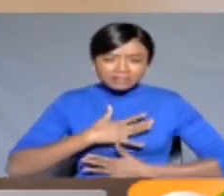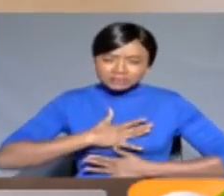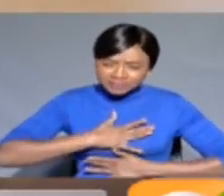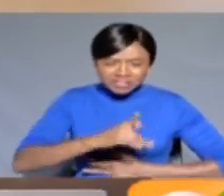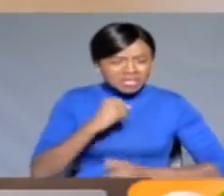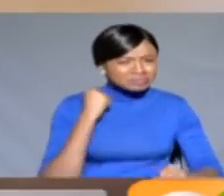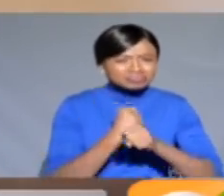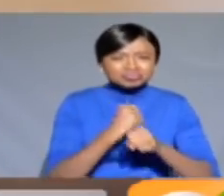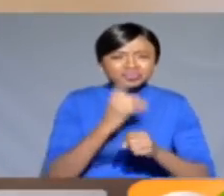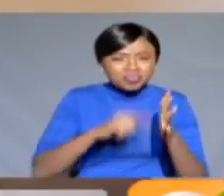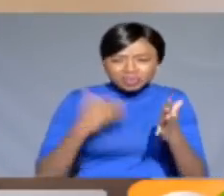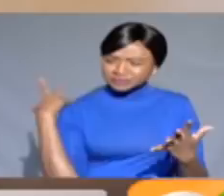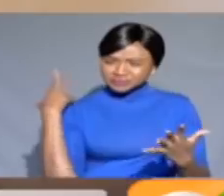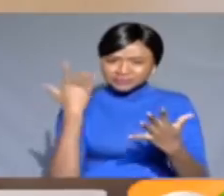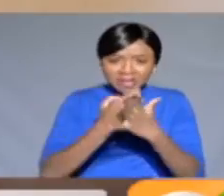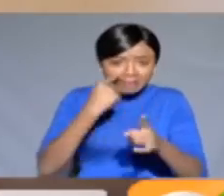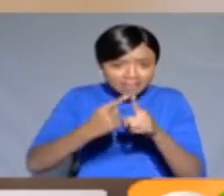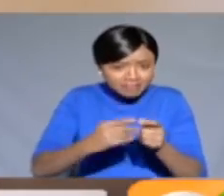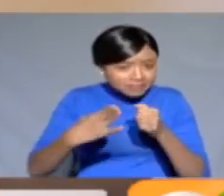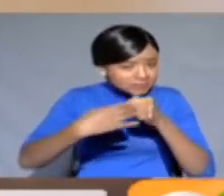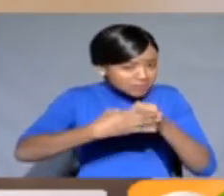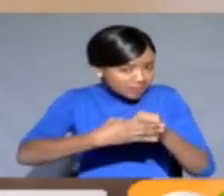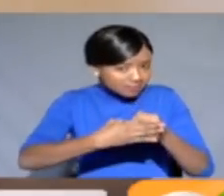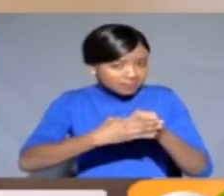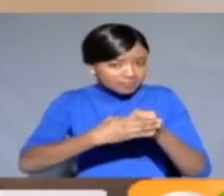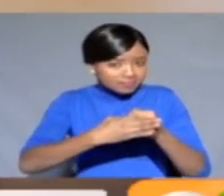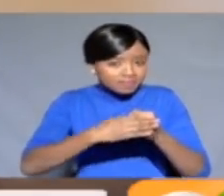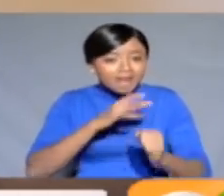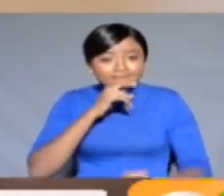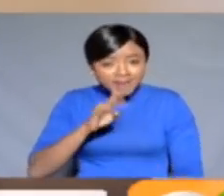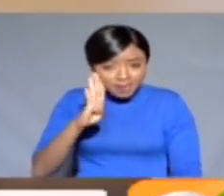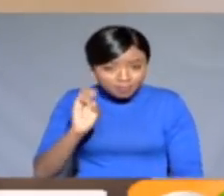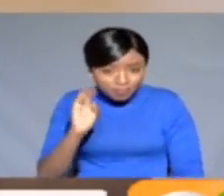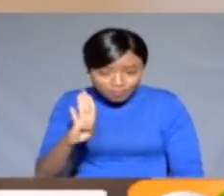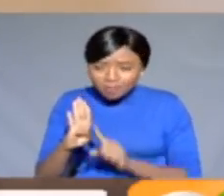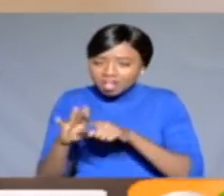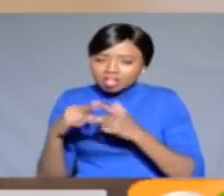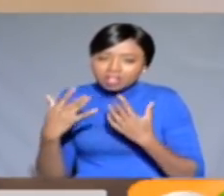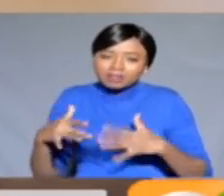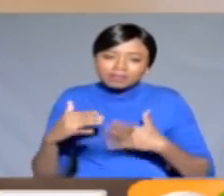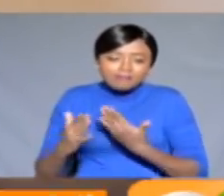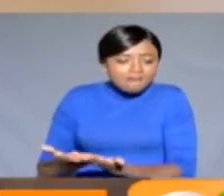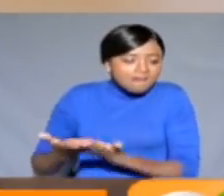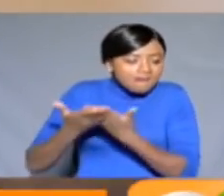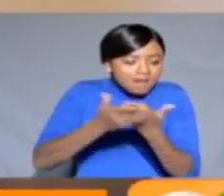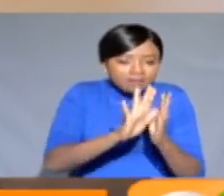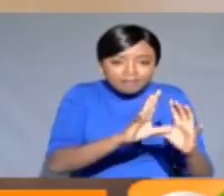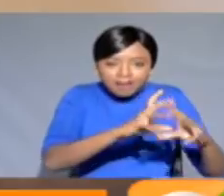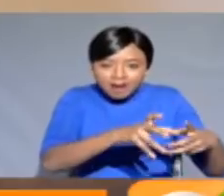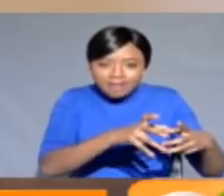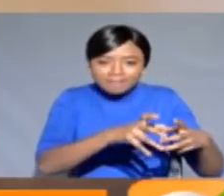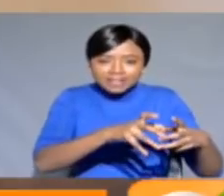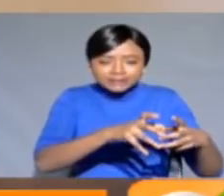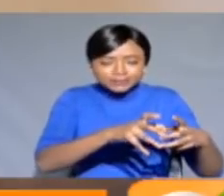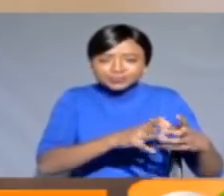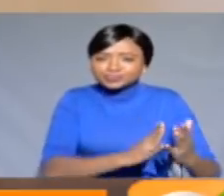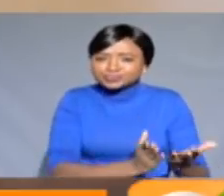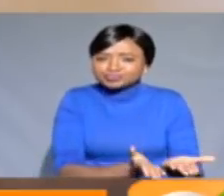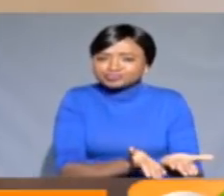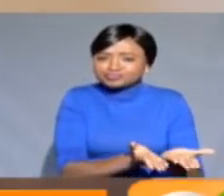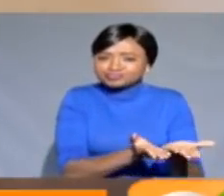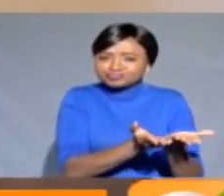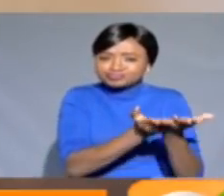he has done in the last 9 years, Bob has taken this company from where it was when he arrived here